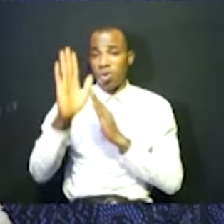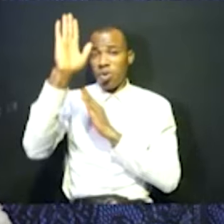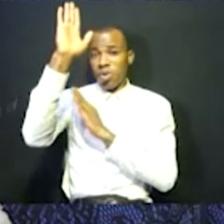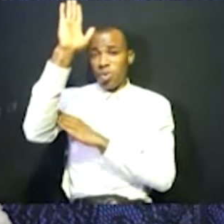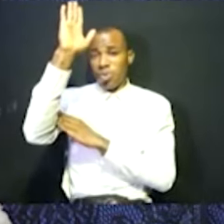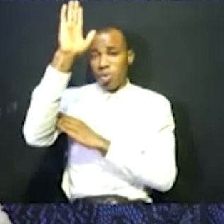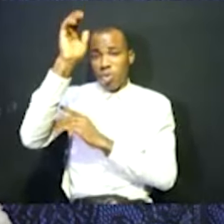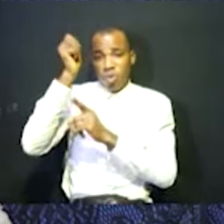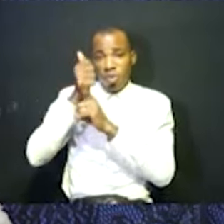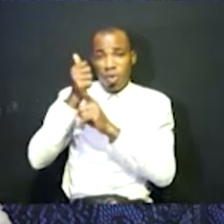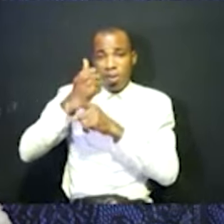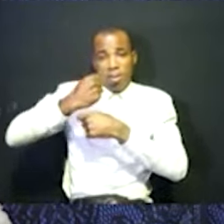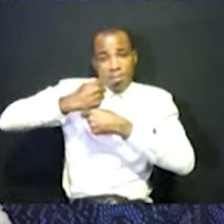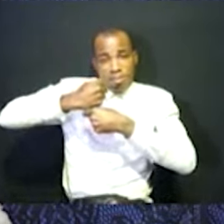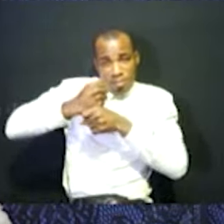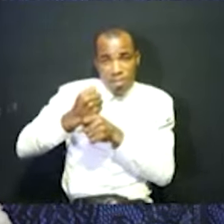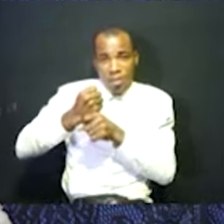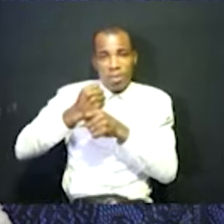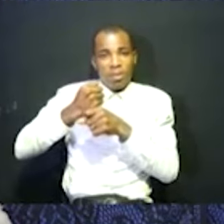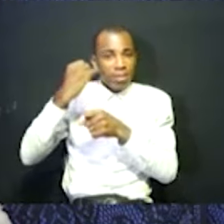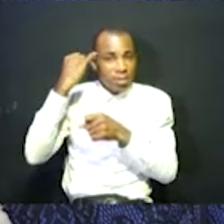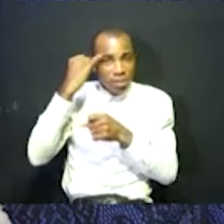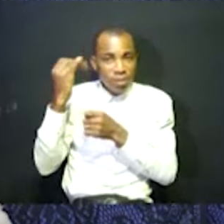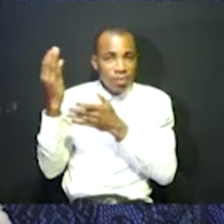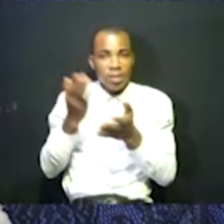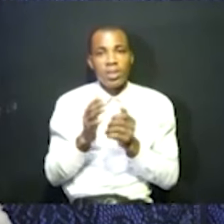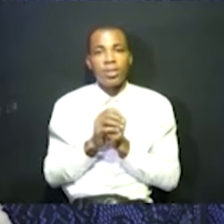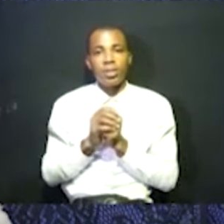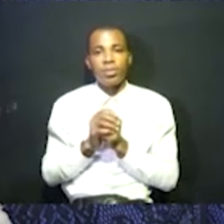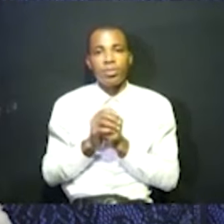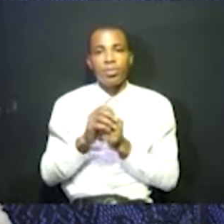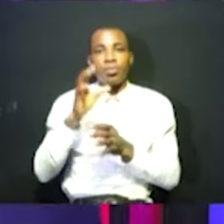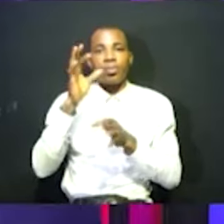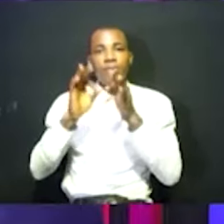Eyi onyame nsiseye anasa abodie nsiseye. Proverbs